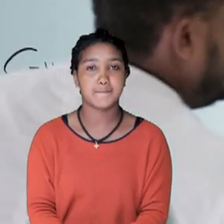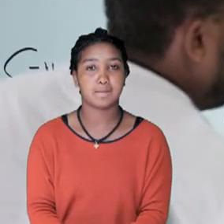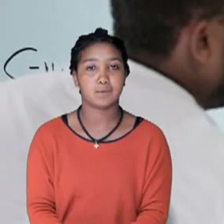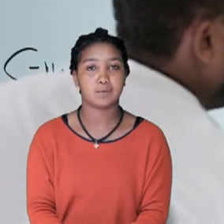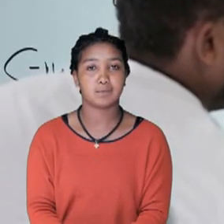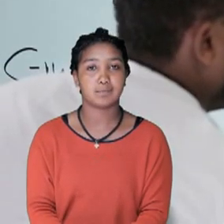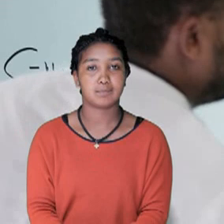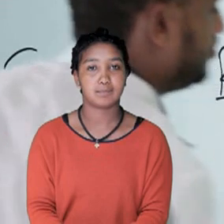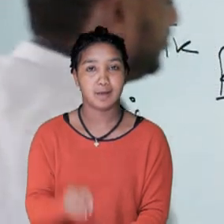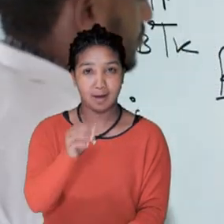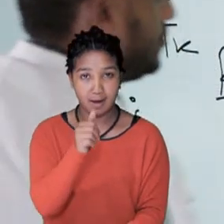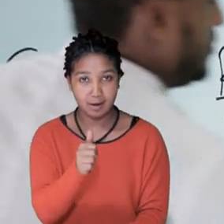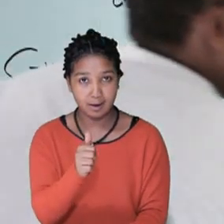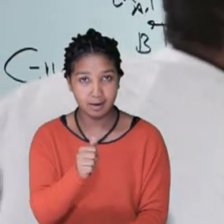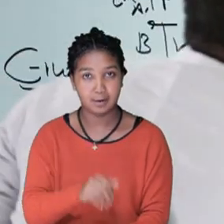A,